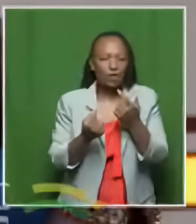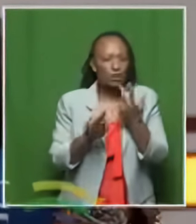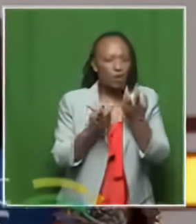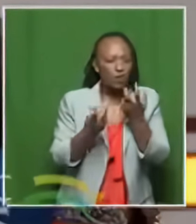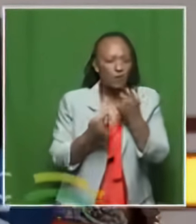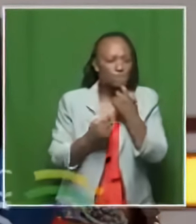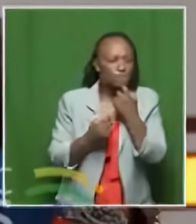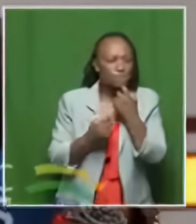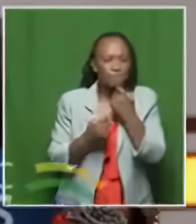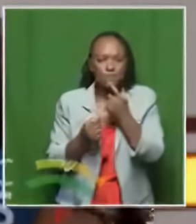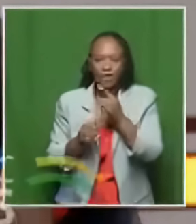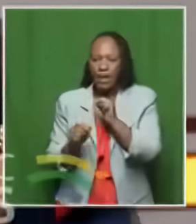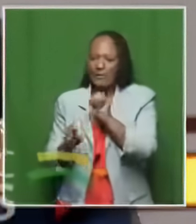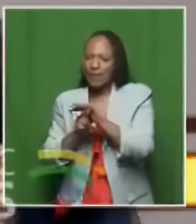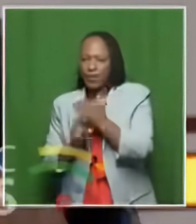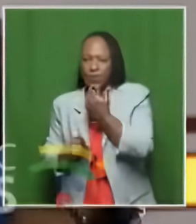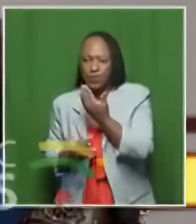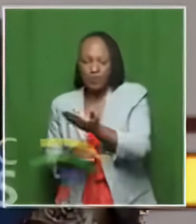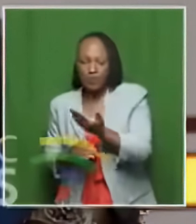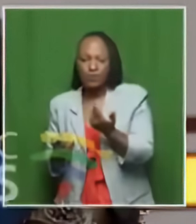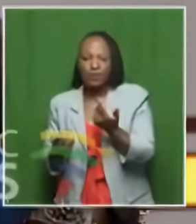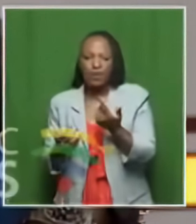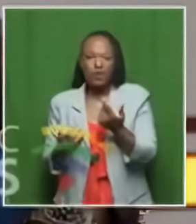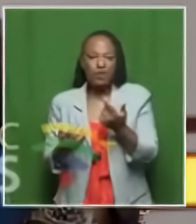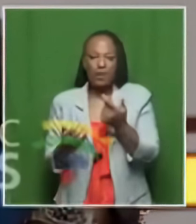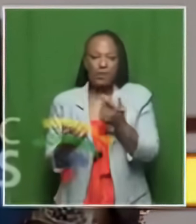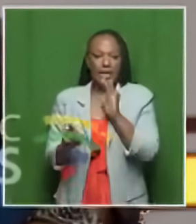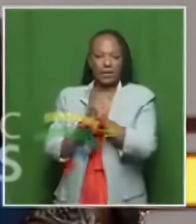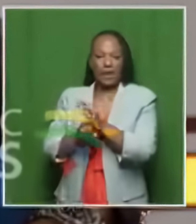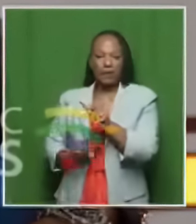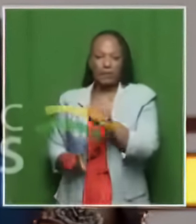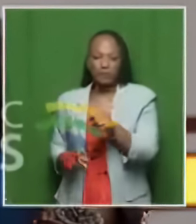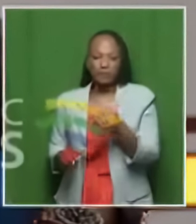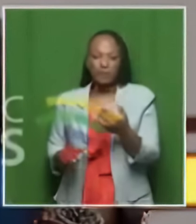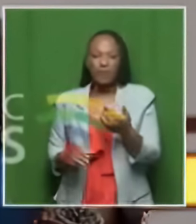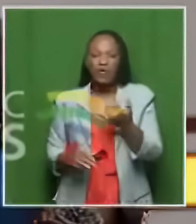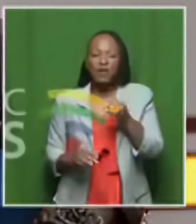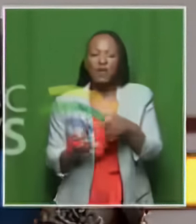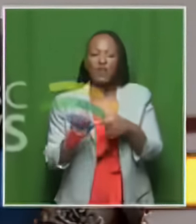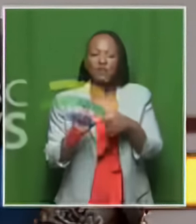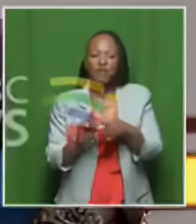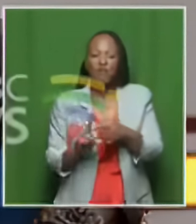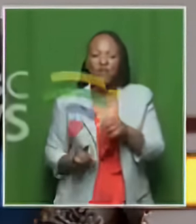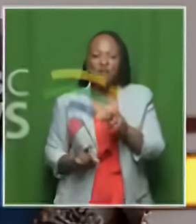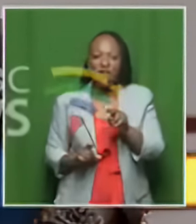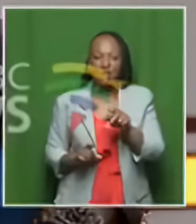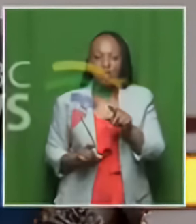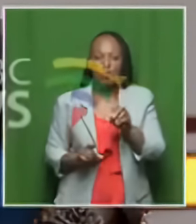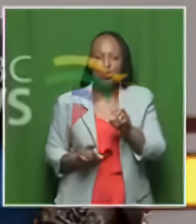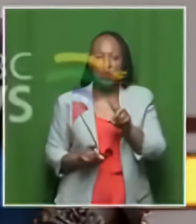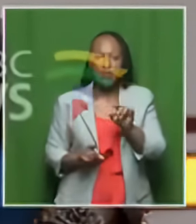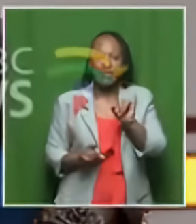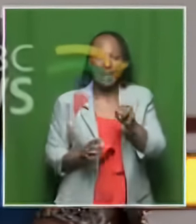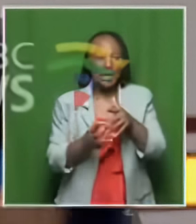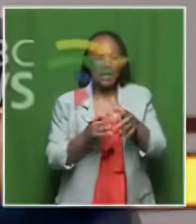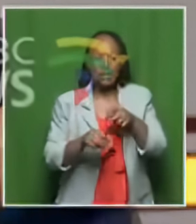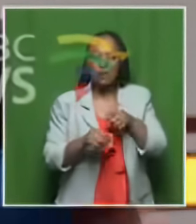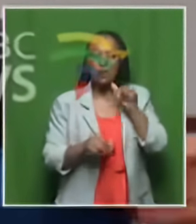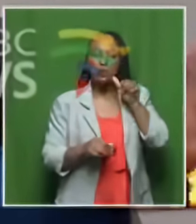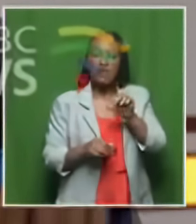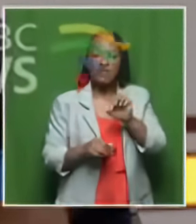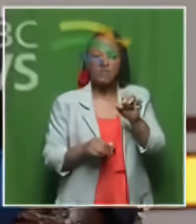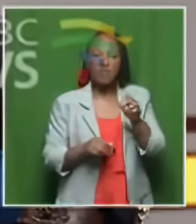we attack, and then they come for you. I mean, if Mbuyiseni Ndlozi was to come to the EFF tomorrow,